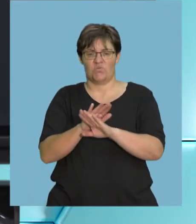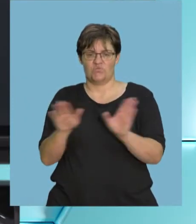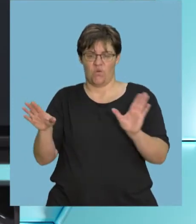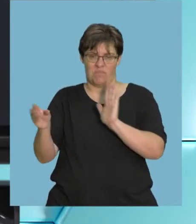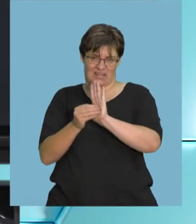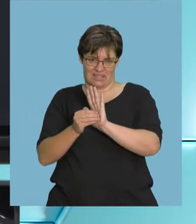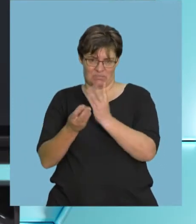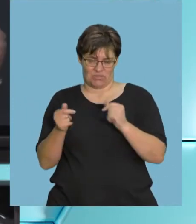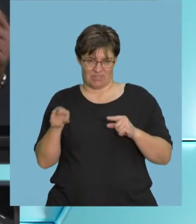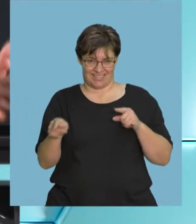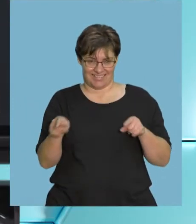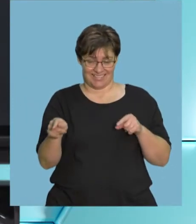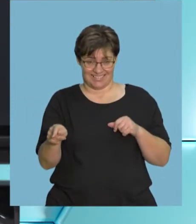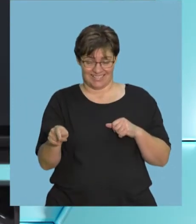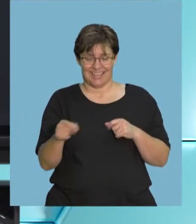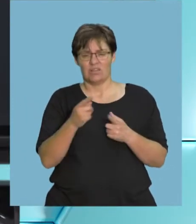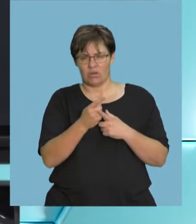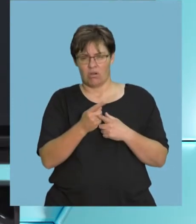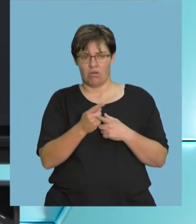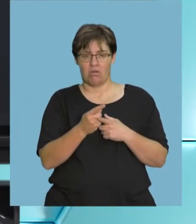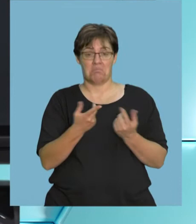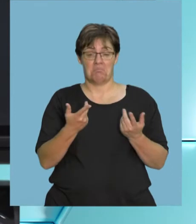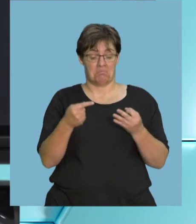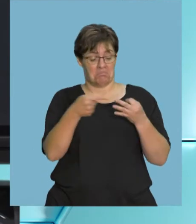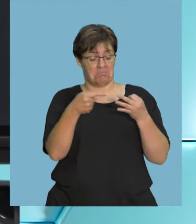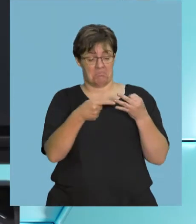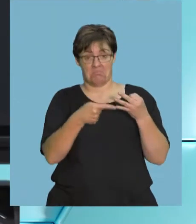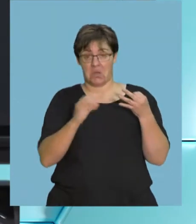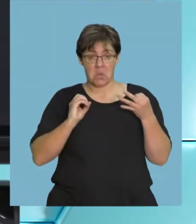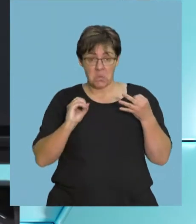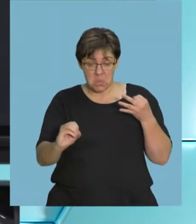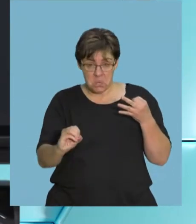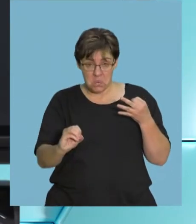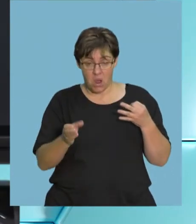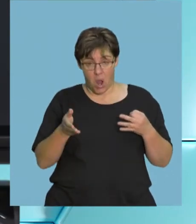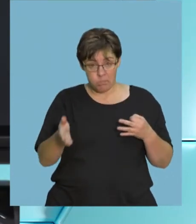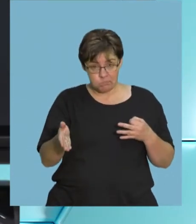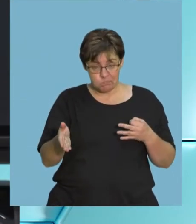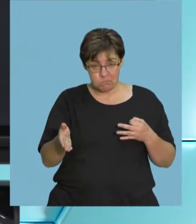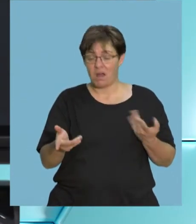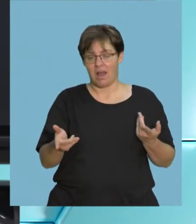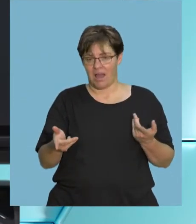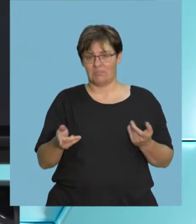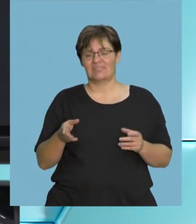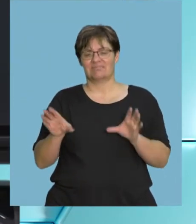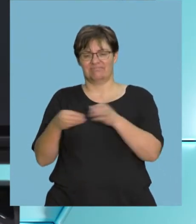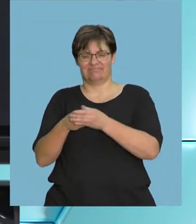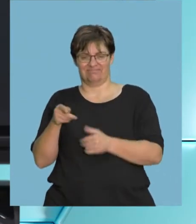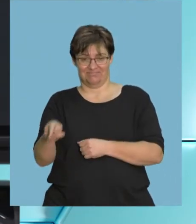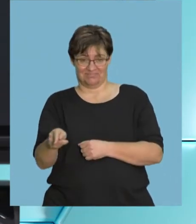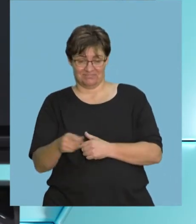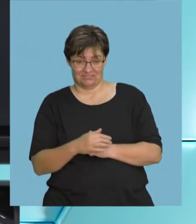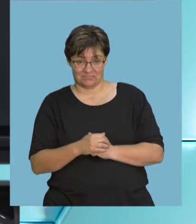a non-magnetic material. So those objects that do not contain the ferromagnetic elements are